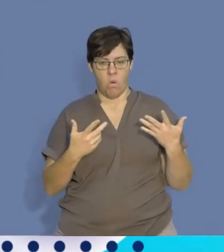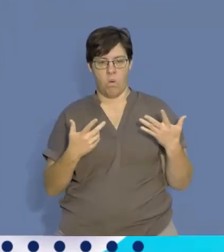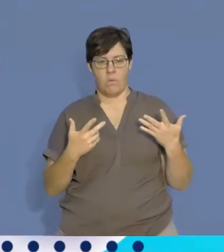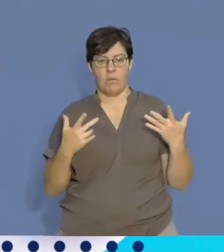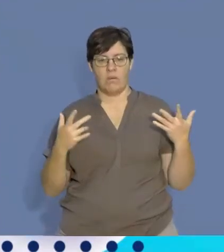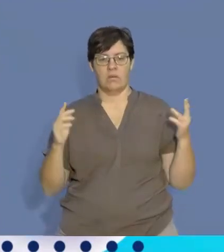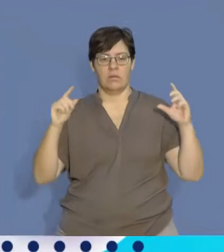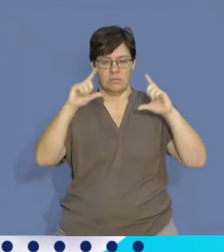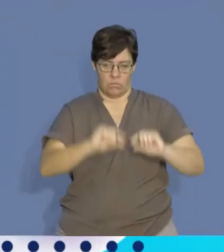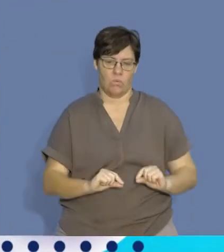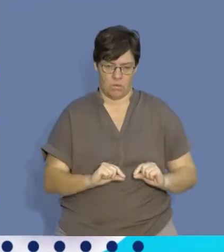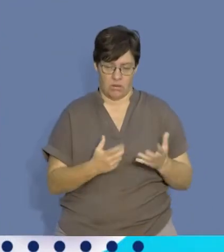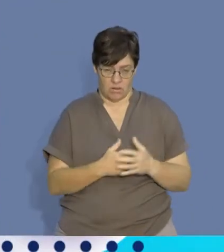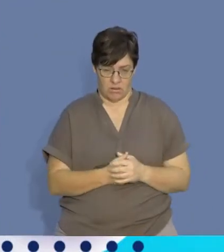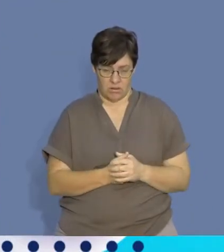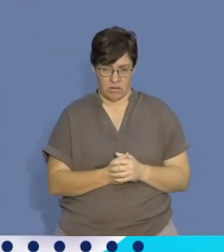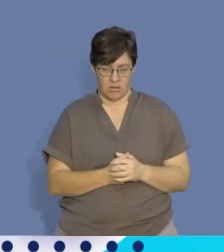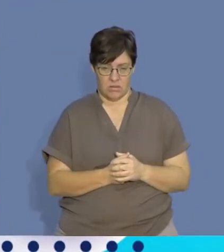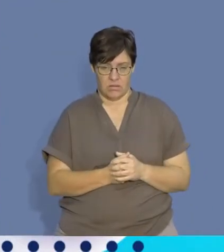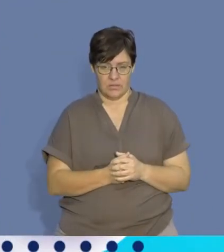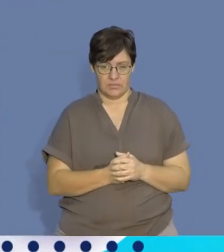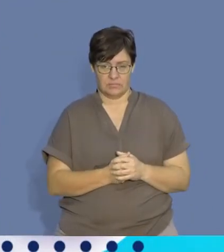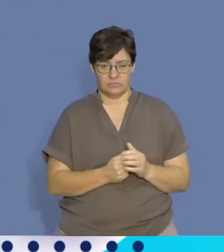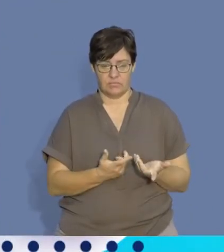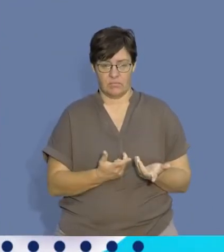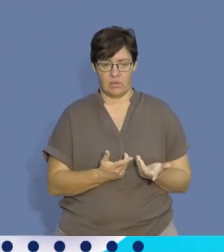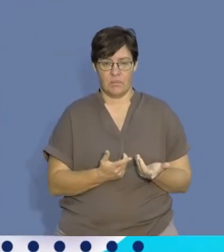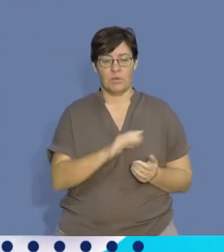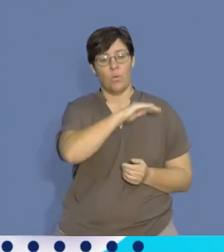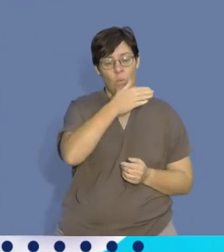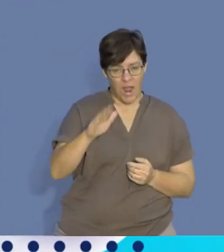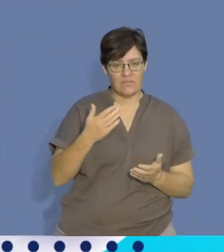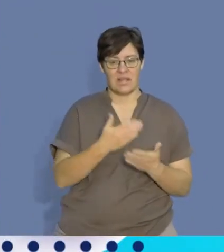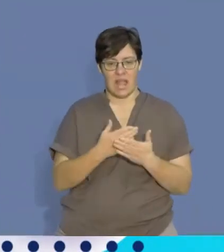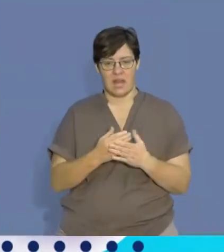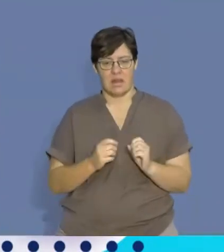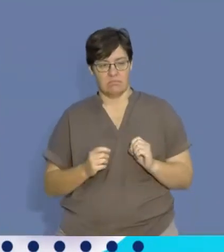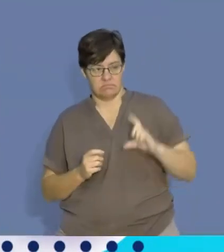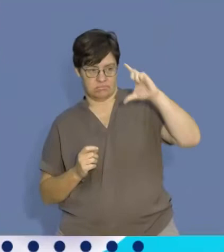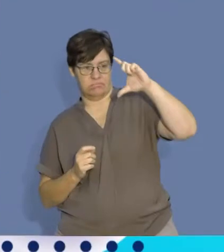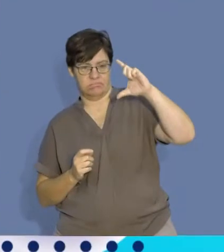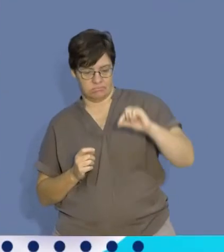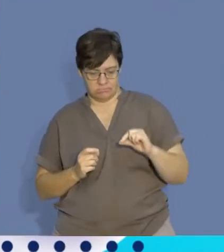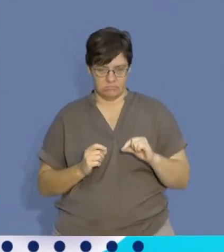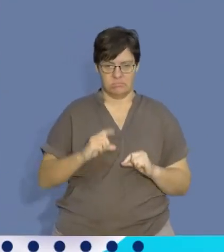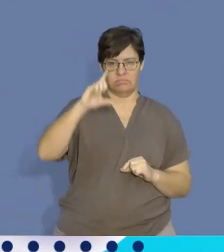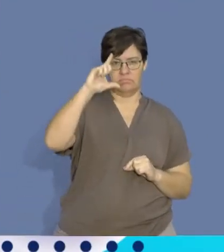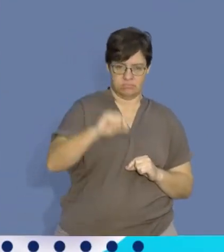interference, so they make each other smaller. But only waves can exhibit